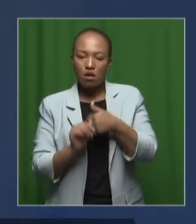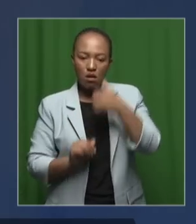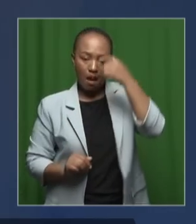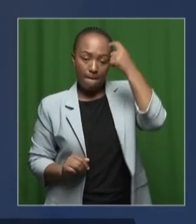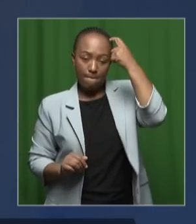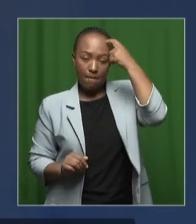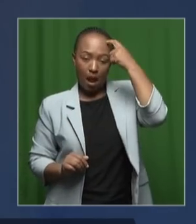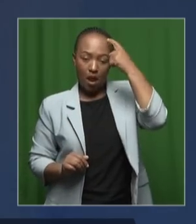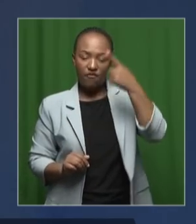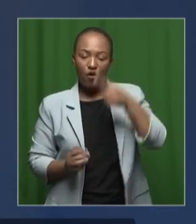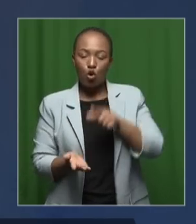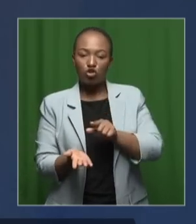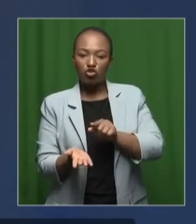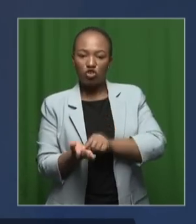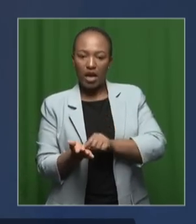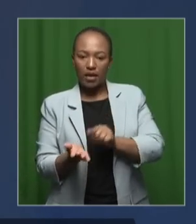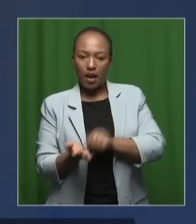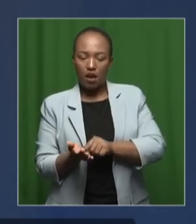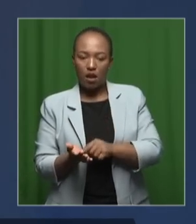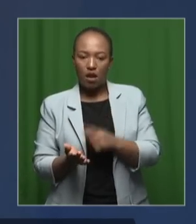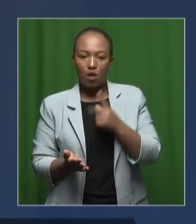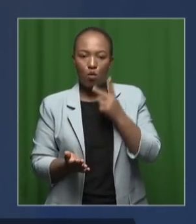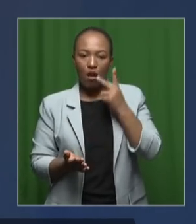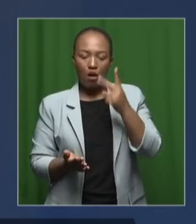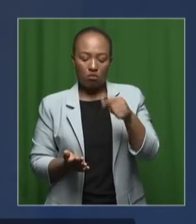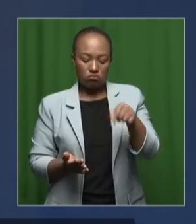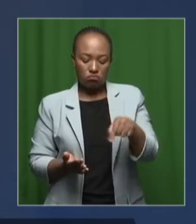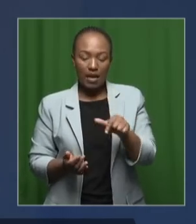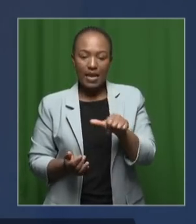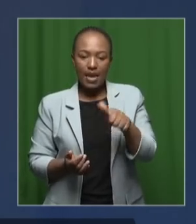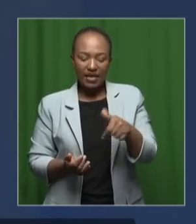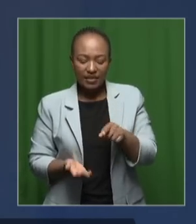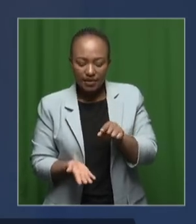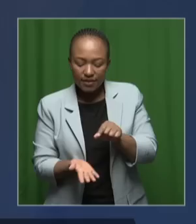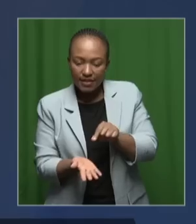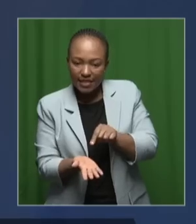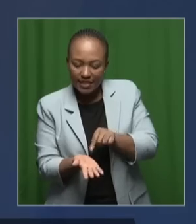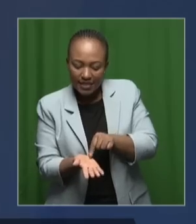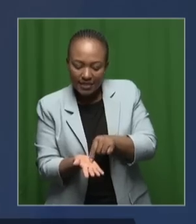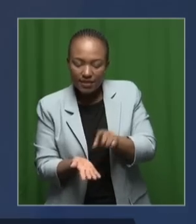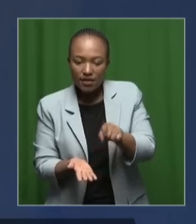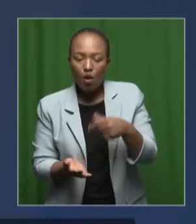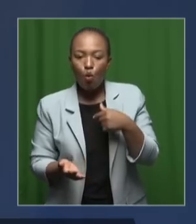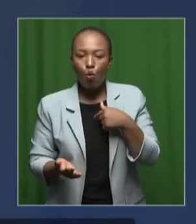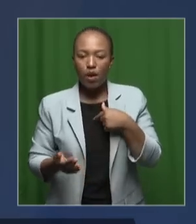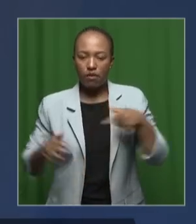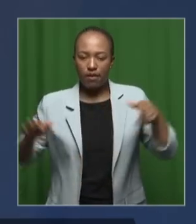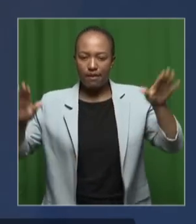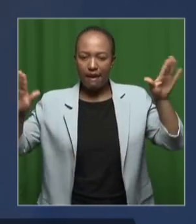looking in front of its beak for the next seed to pick up. We are eagles in the EFF. We see